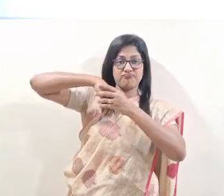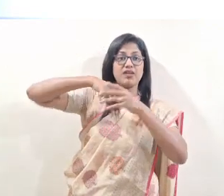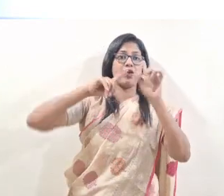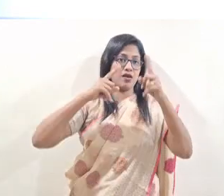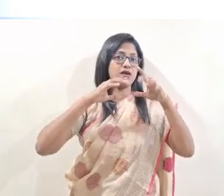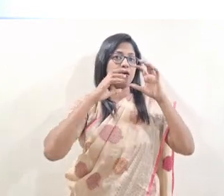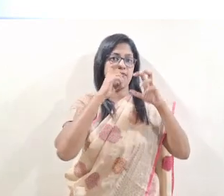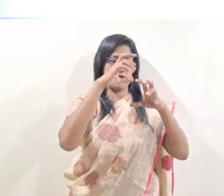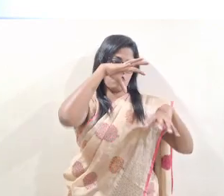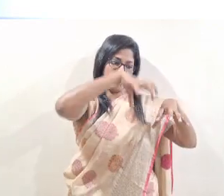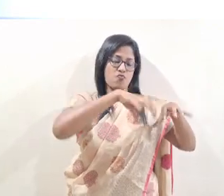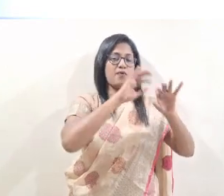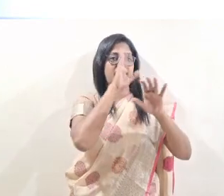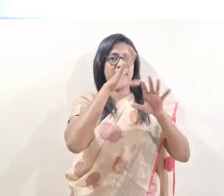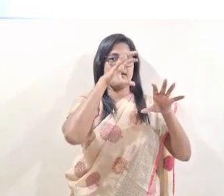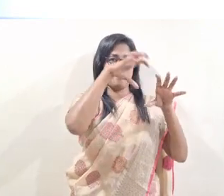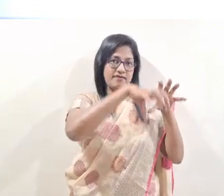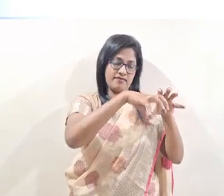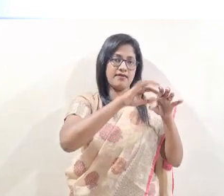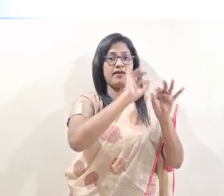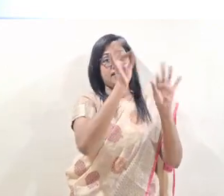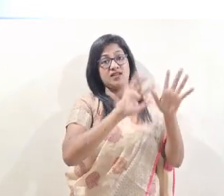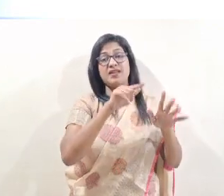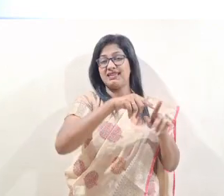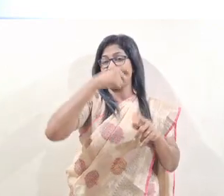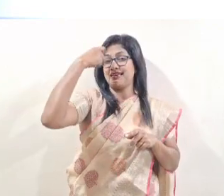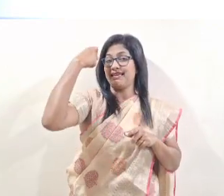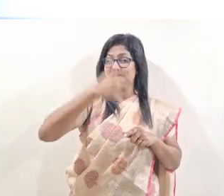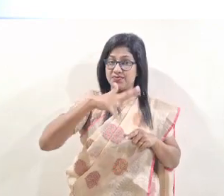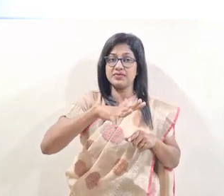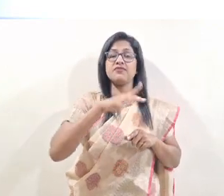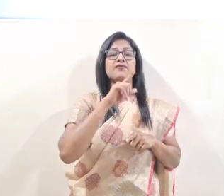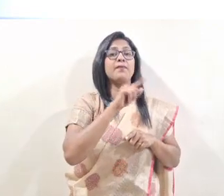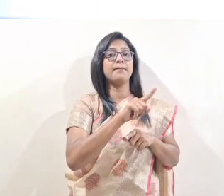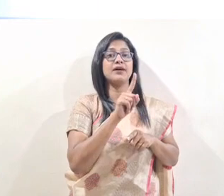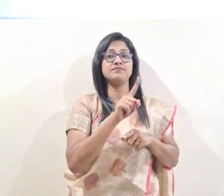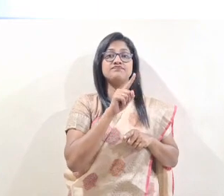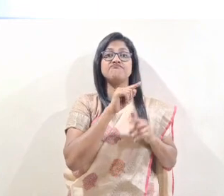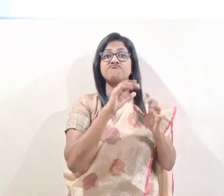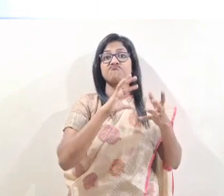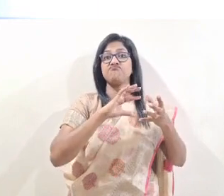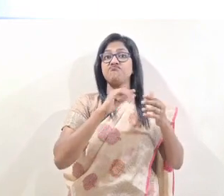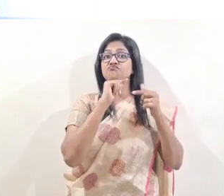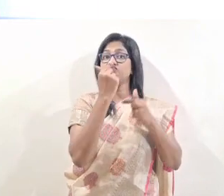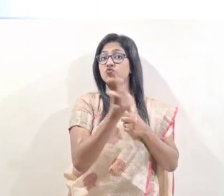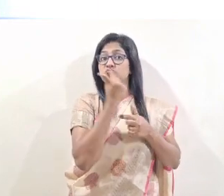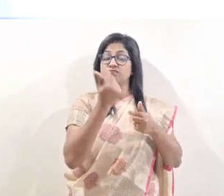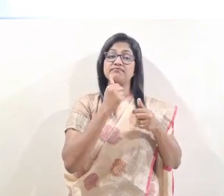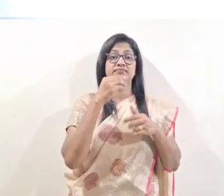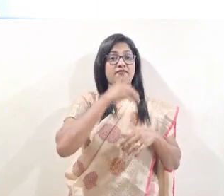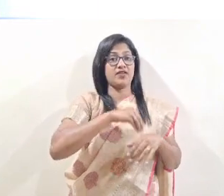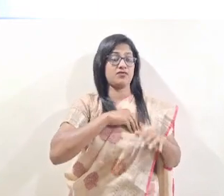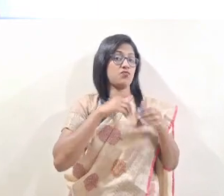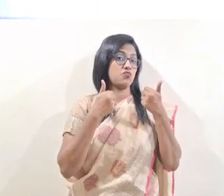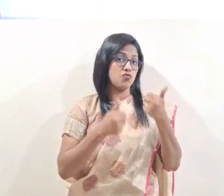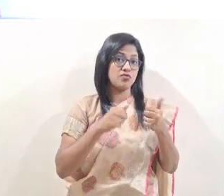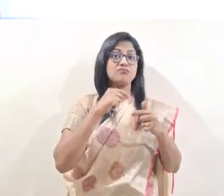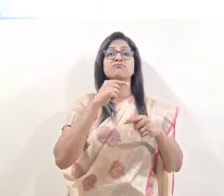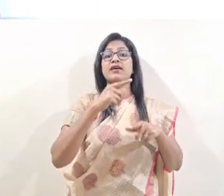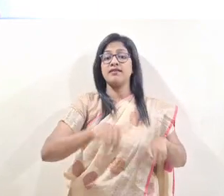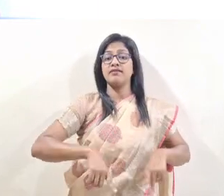put it up, and it is costly, but very, very productive, and life cycle cost